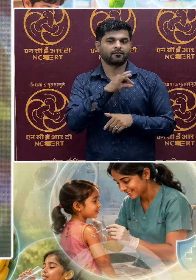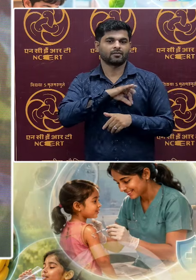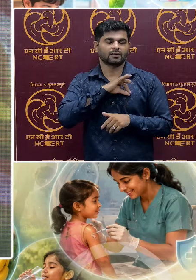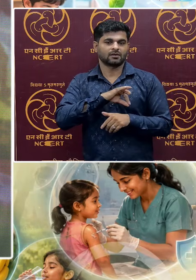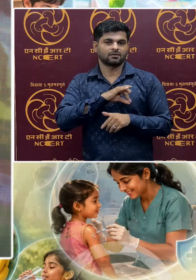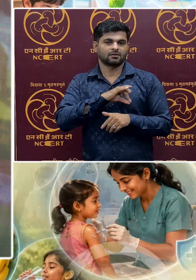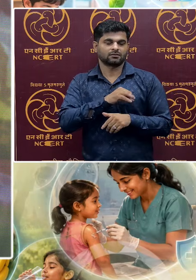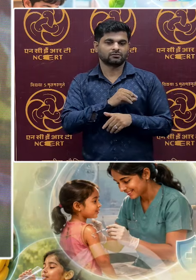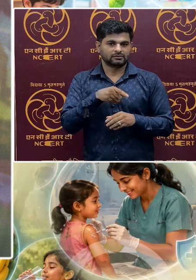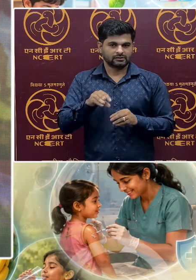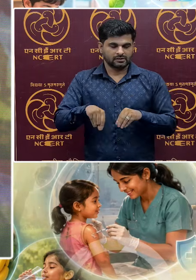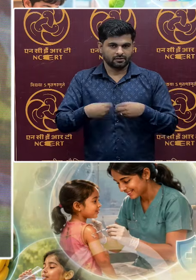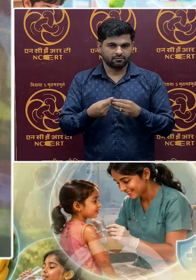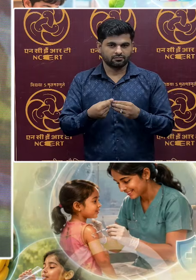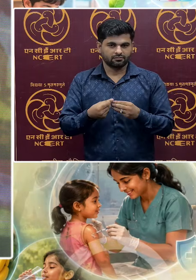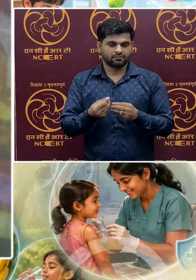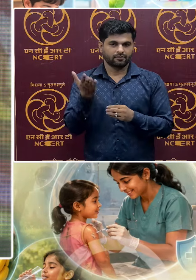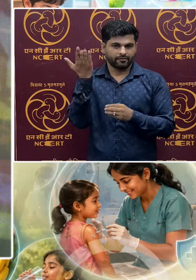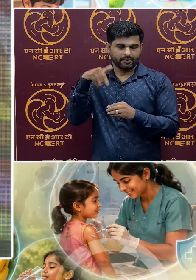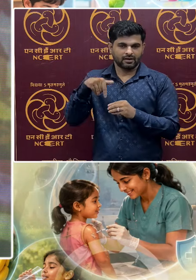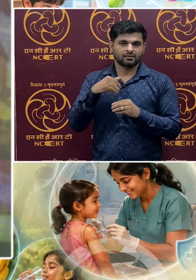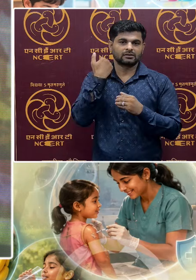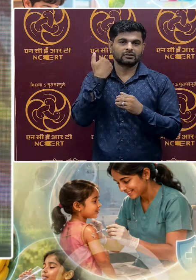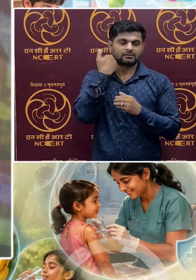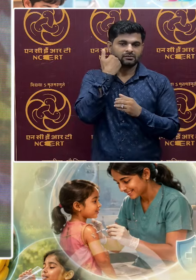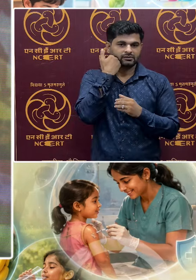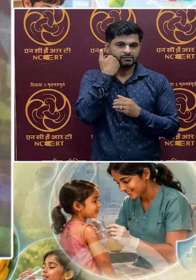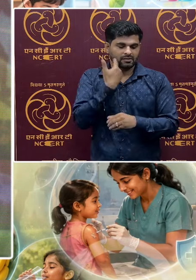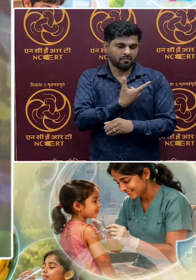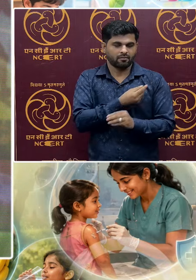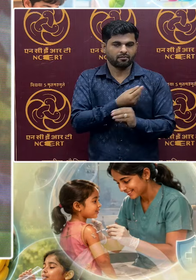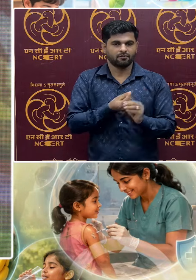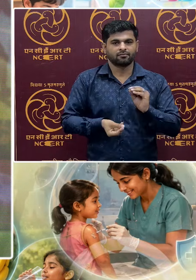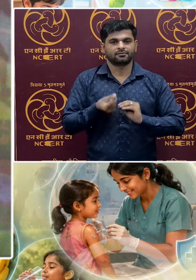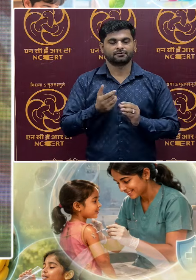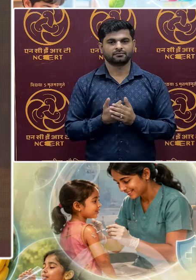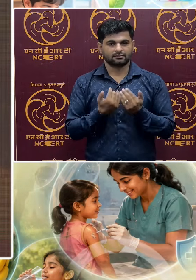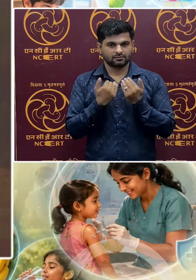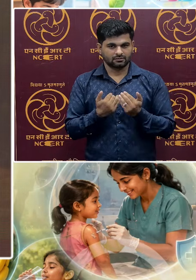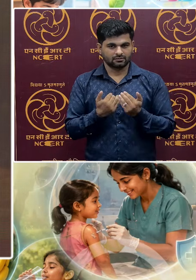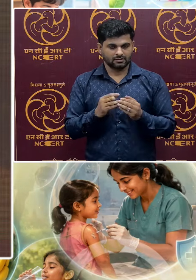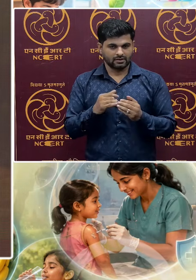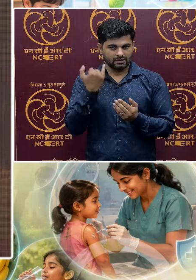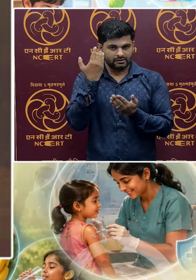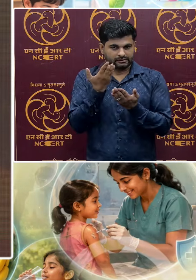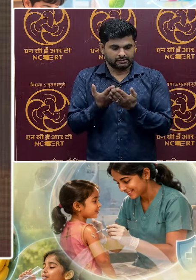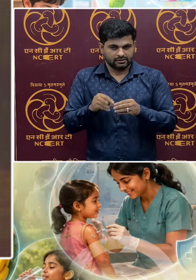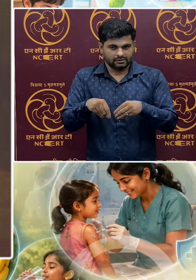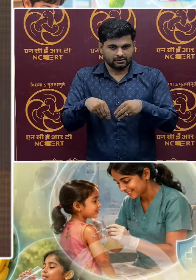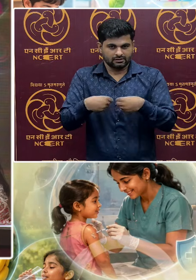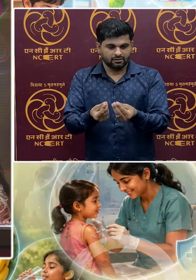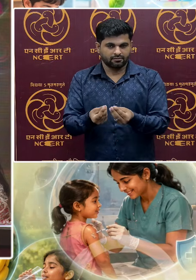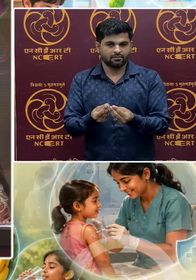older one which gives fever and a bit of pain. So you're recommending the painful one.